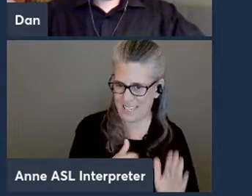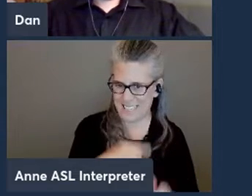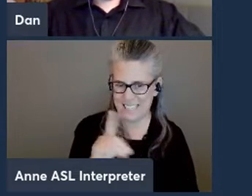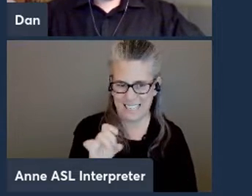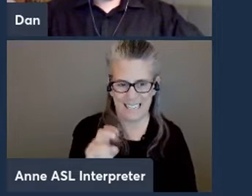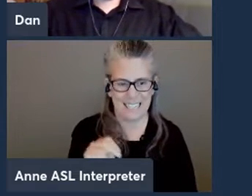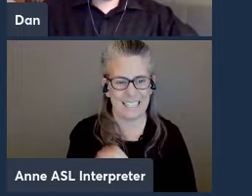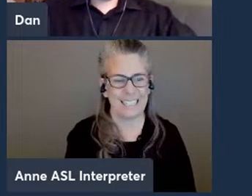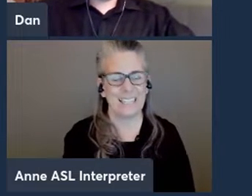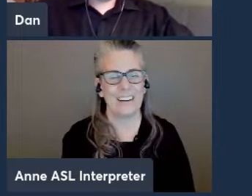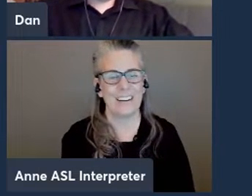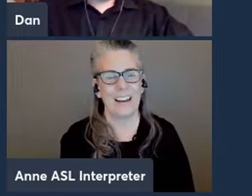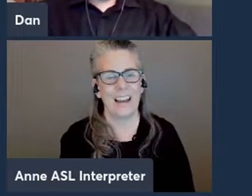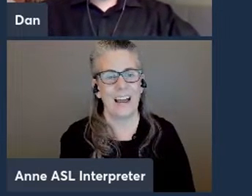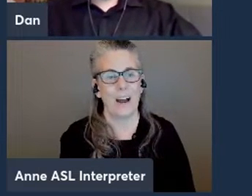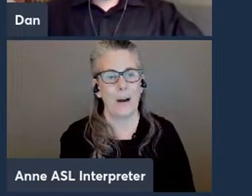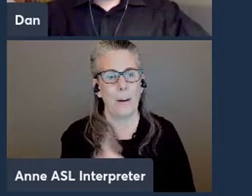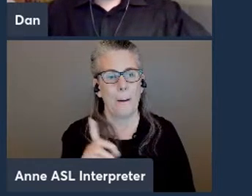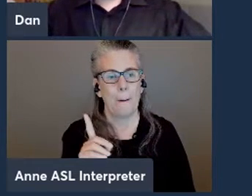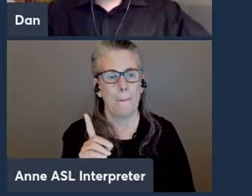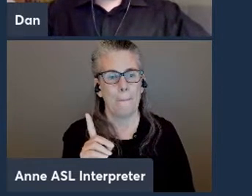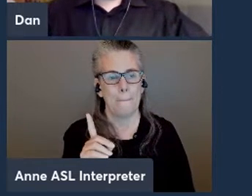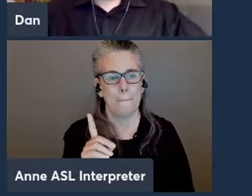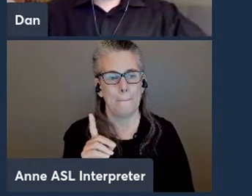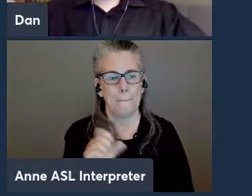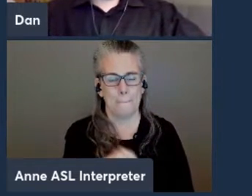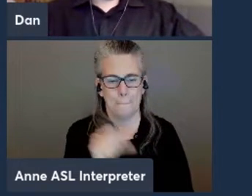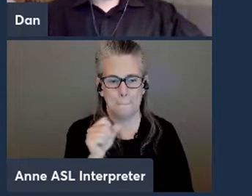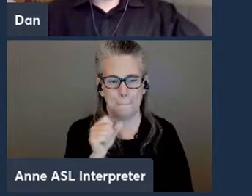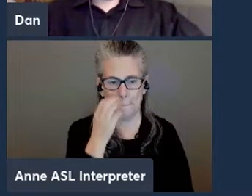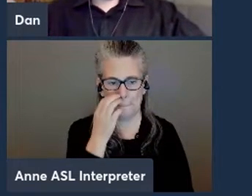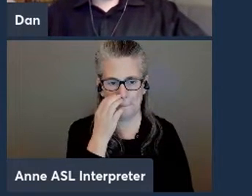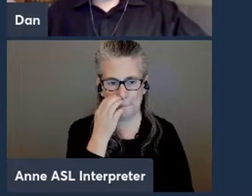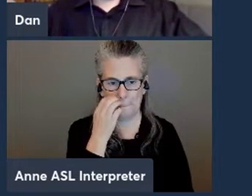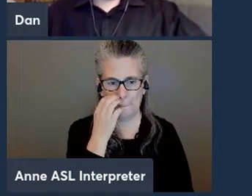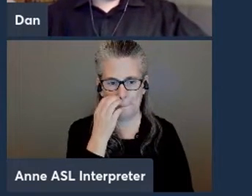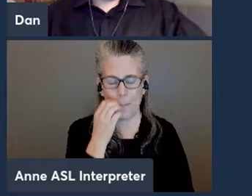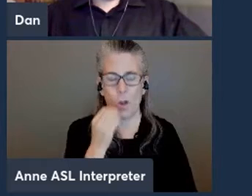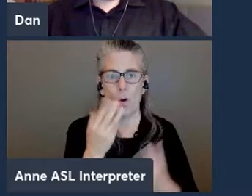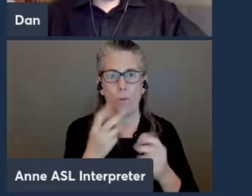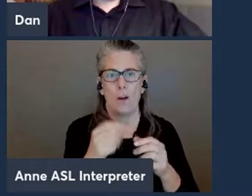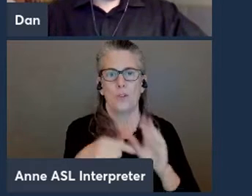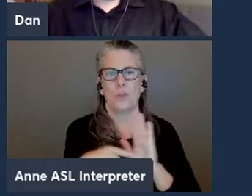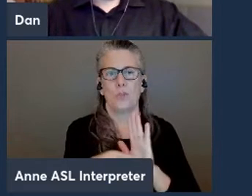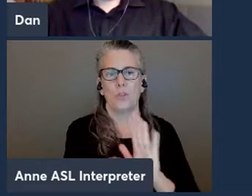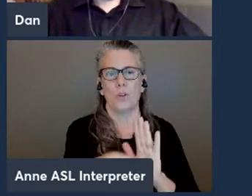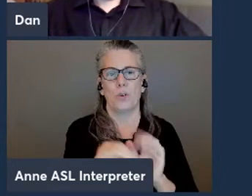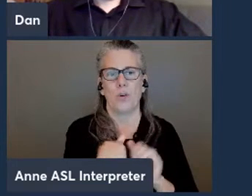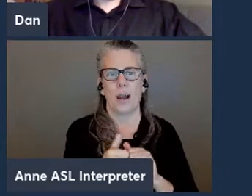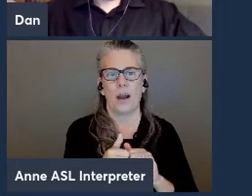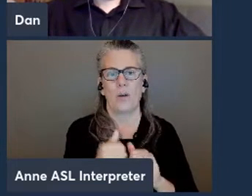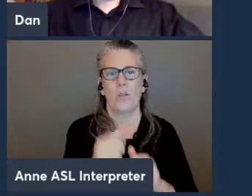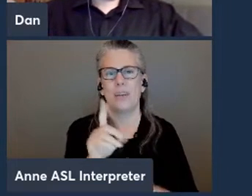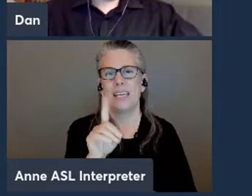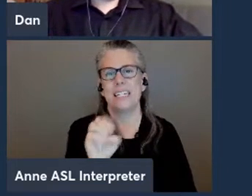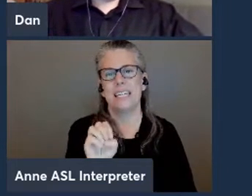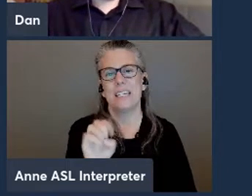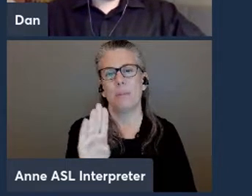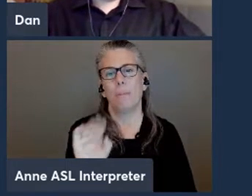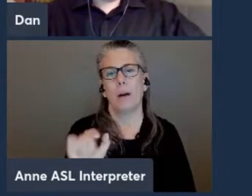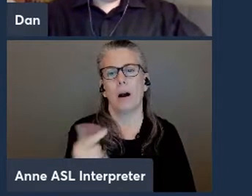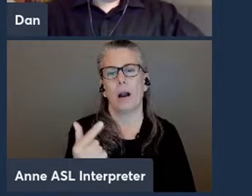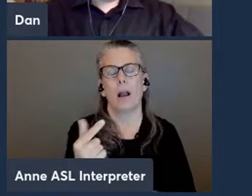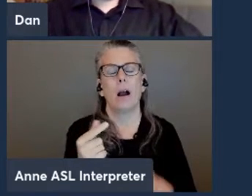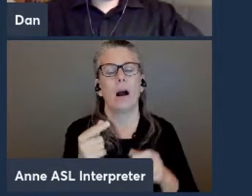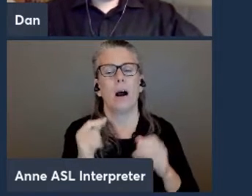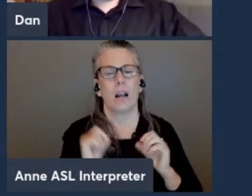Wow. Yes. Yeah. So yeah. So we want to run through basically how you can debug a customer impacting